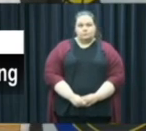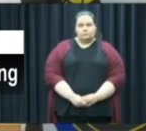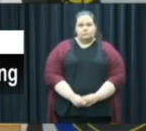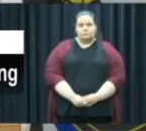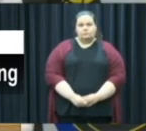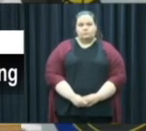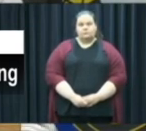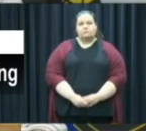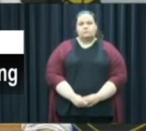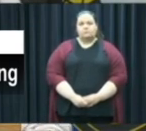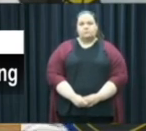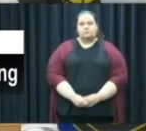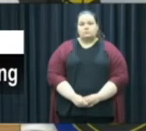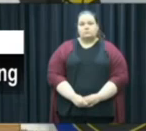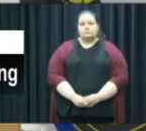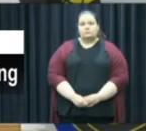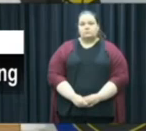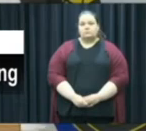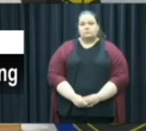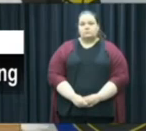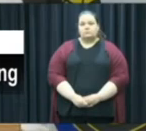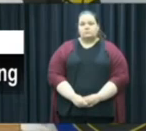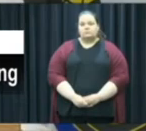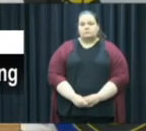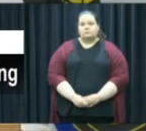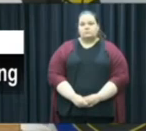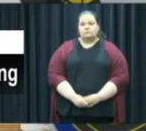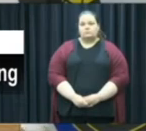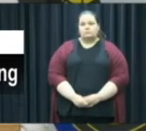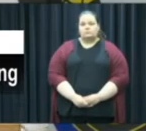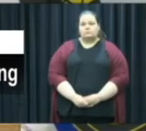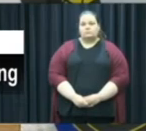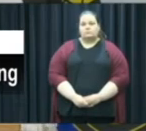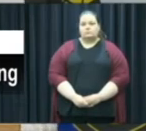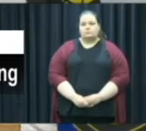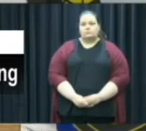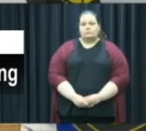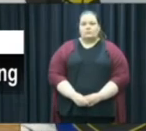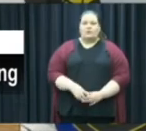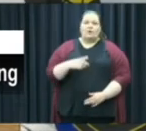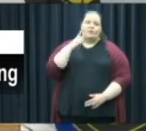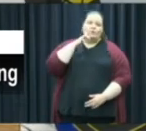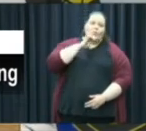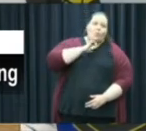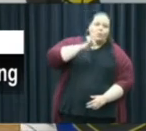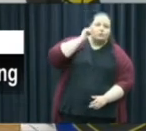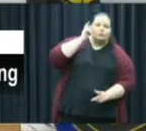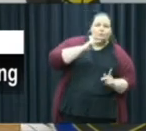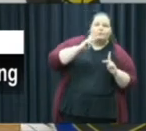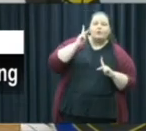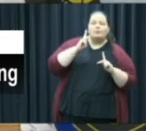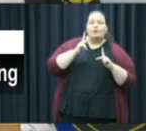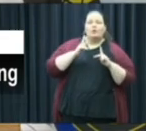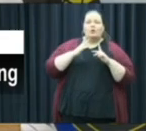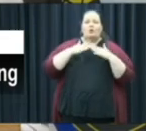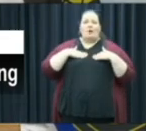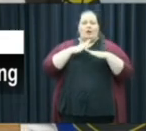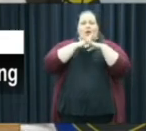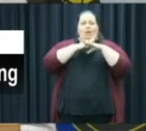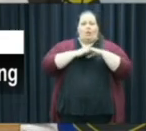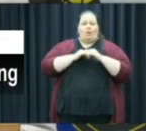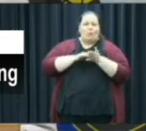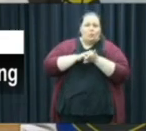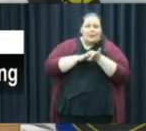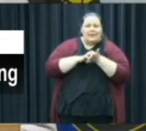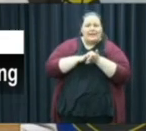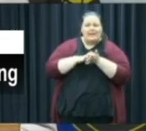s'ennuie de ses petits-enfants. For some among us, especially the frail and elderly, the anticipation of reuniting with family has to be weighed